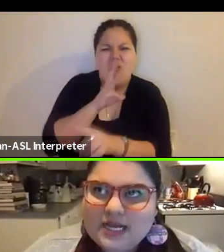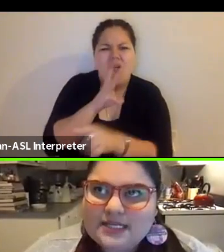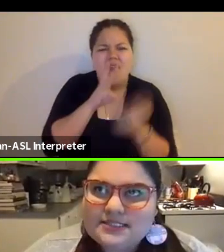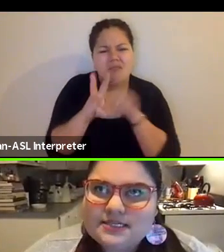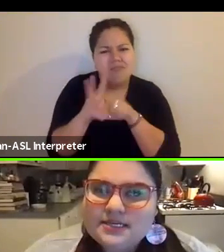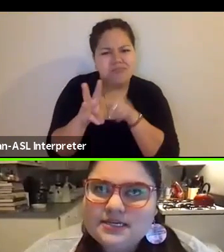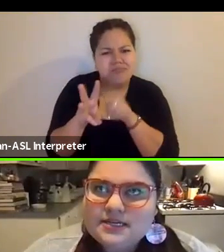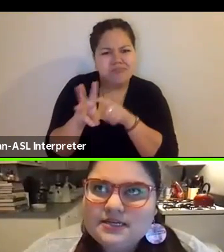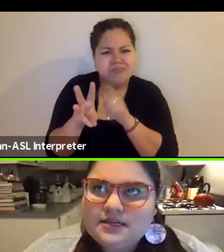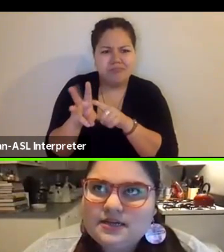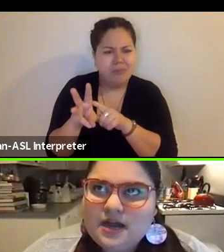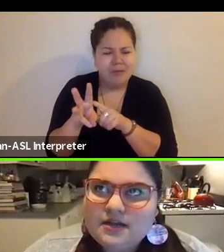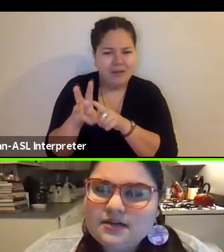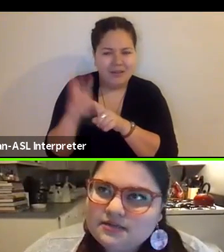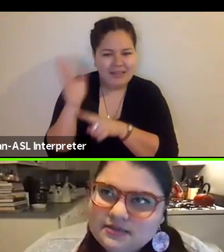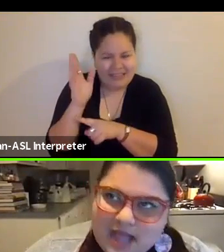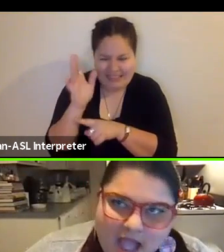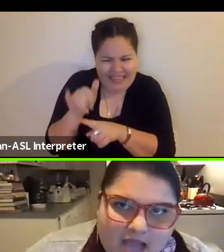you not